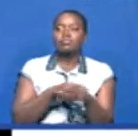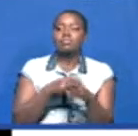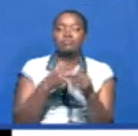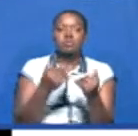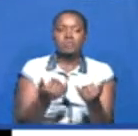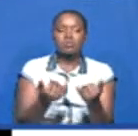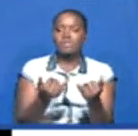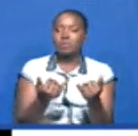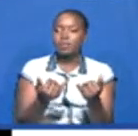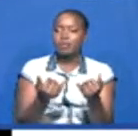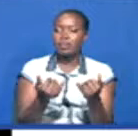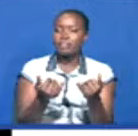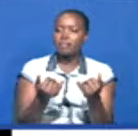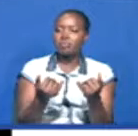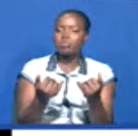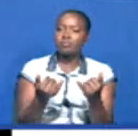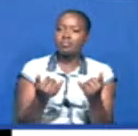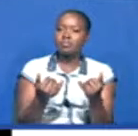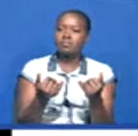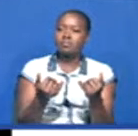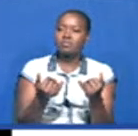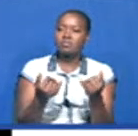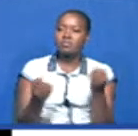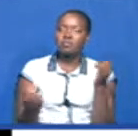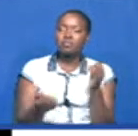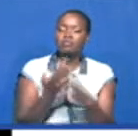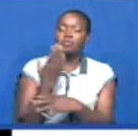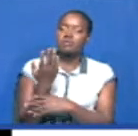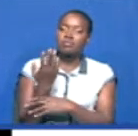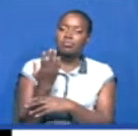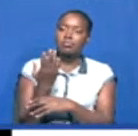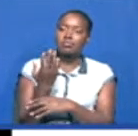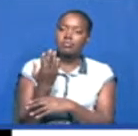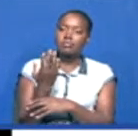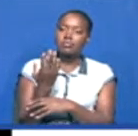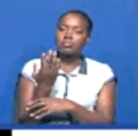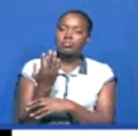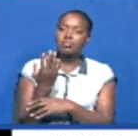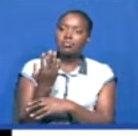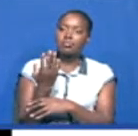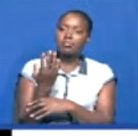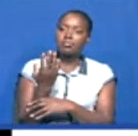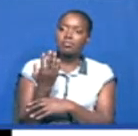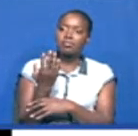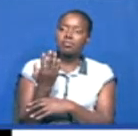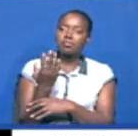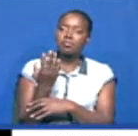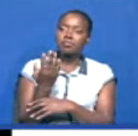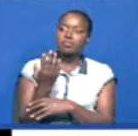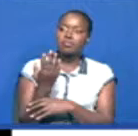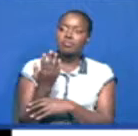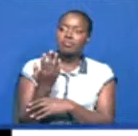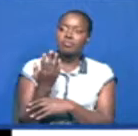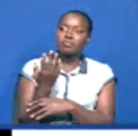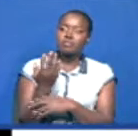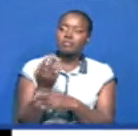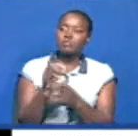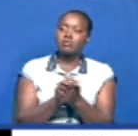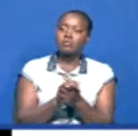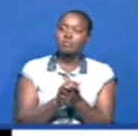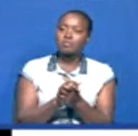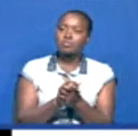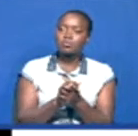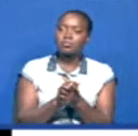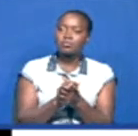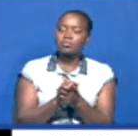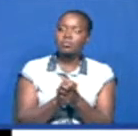juncture where we're going to launch the recordation of intellectual property rights